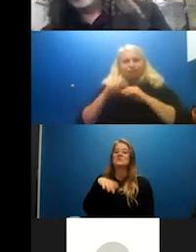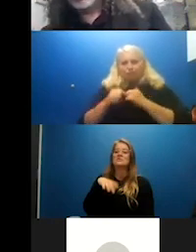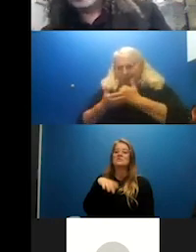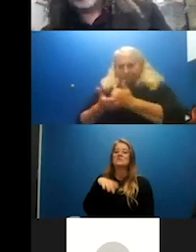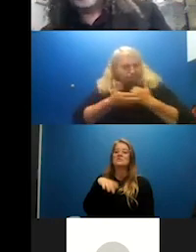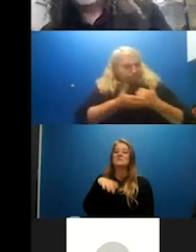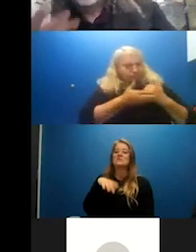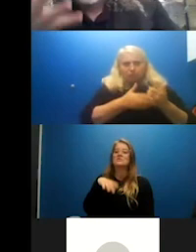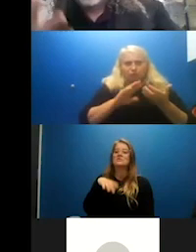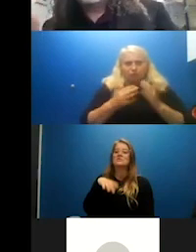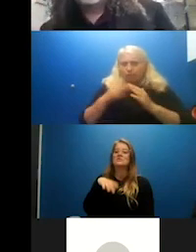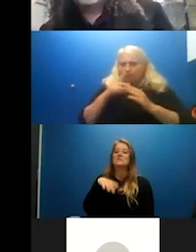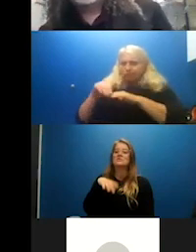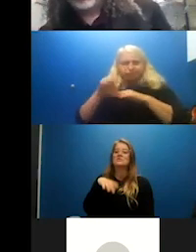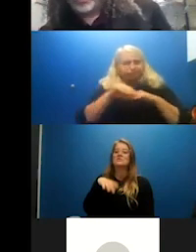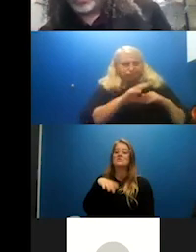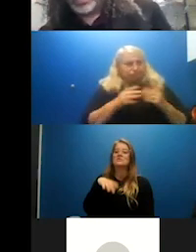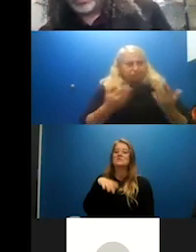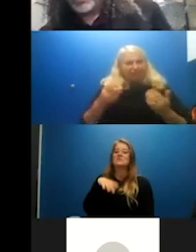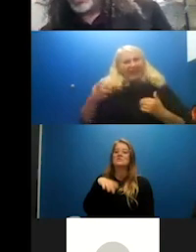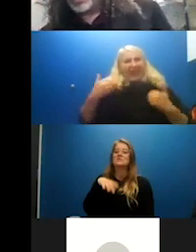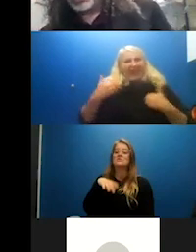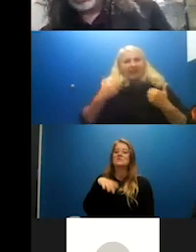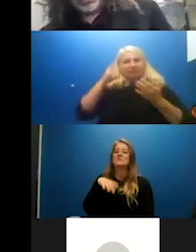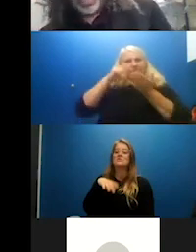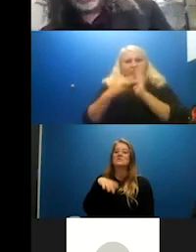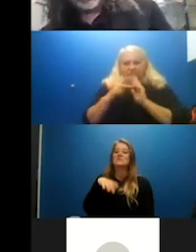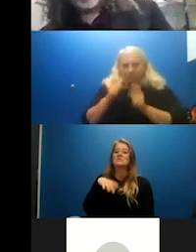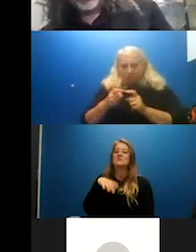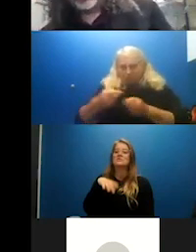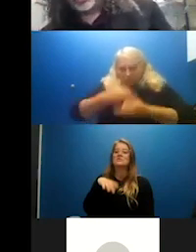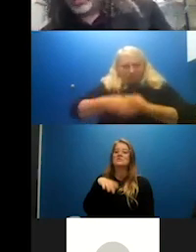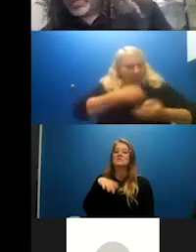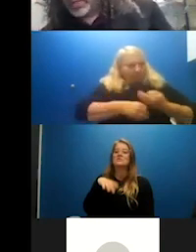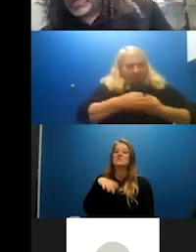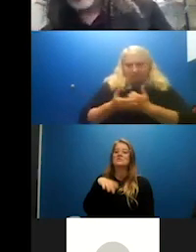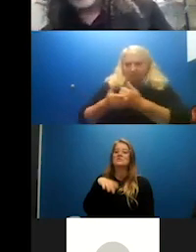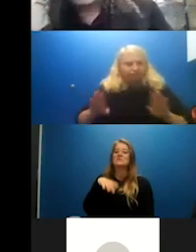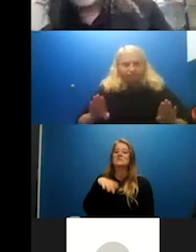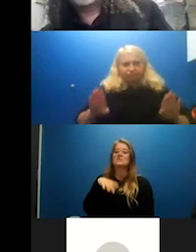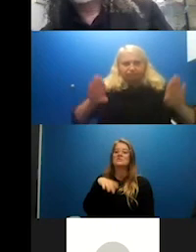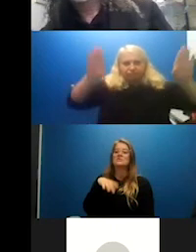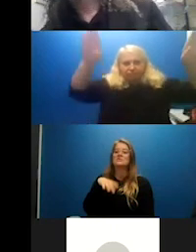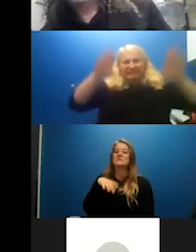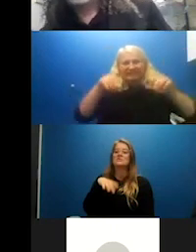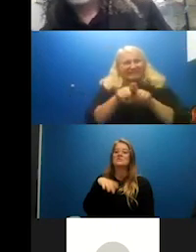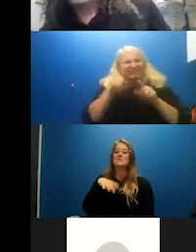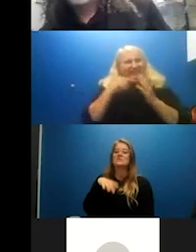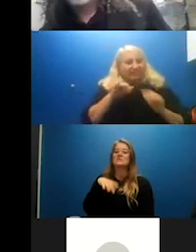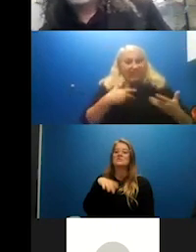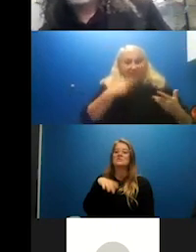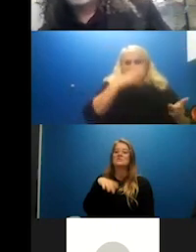somebody who needs their help. They have contributing purpose now by actually enhancing the wellness of the community in the young man we're describing. And